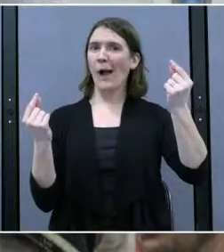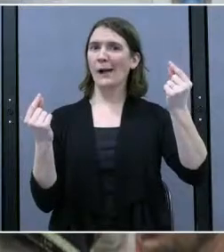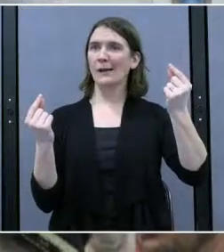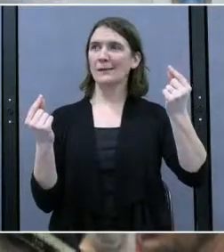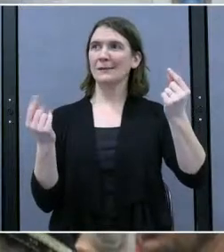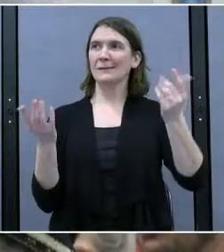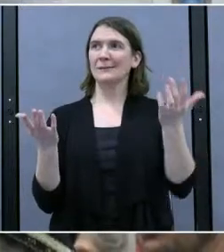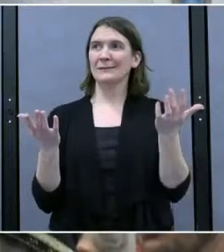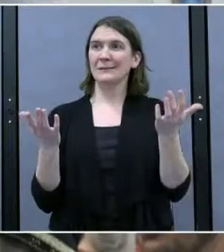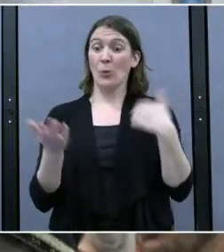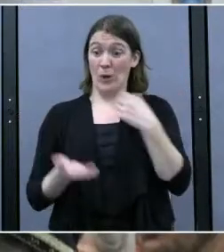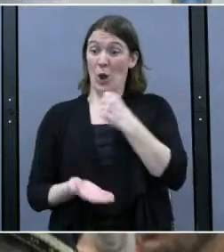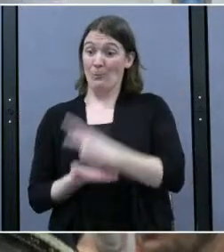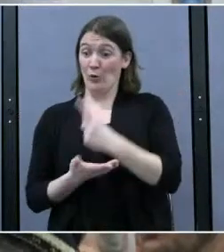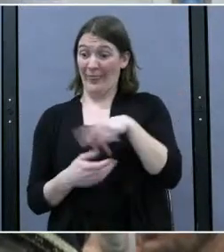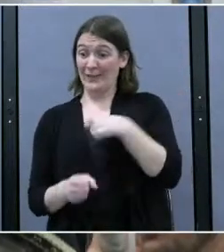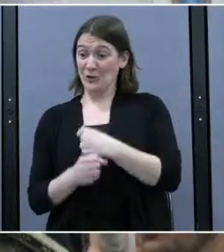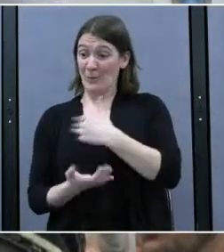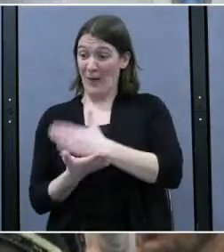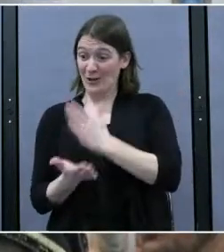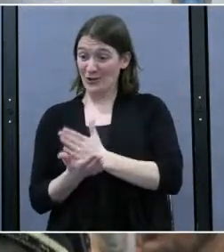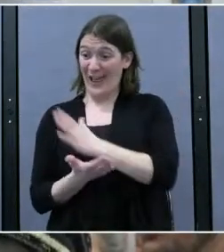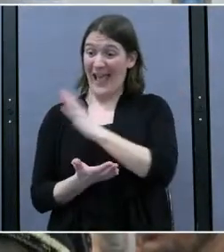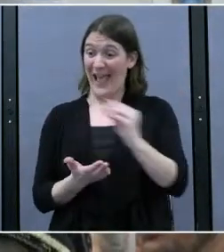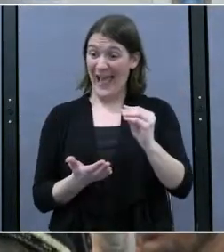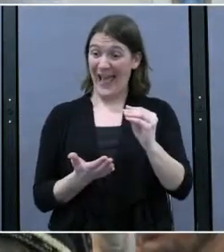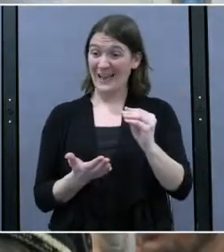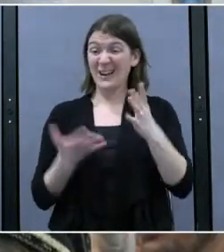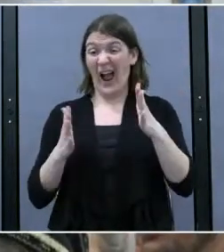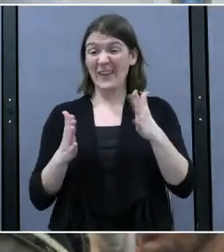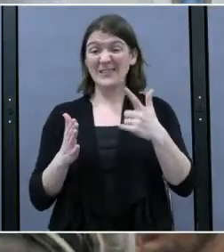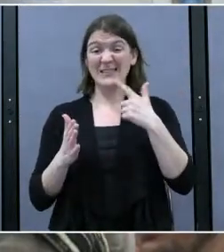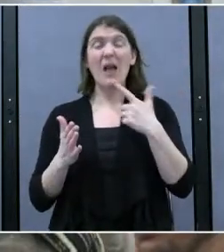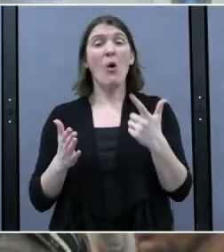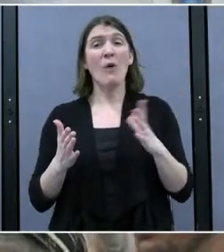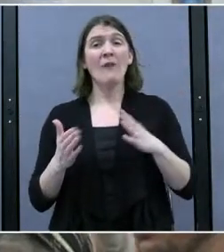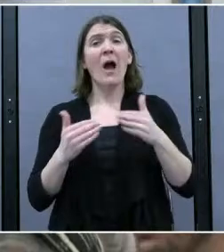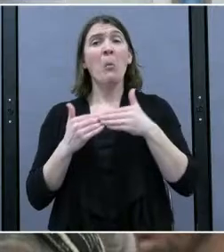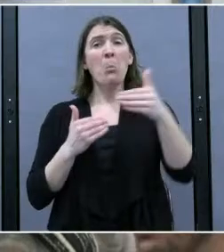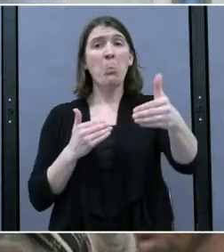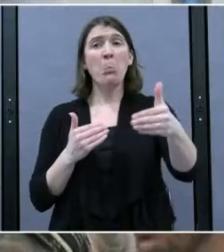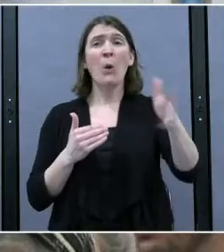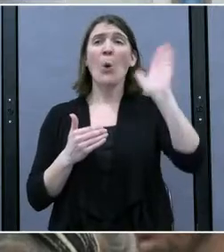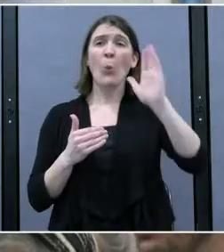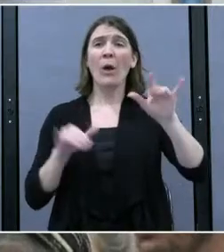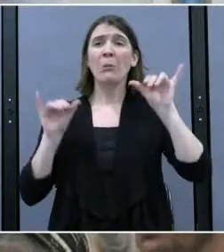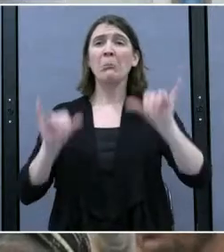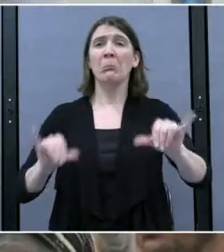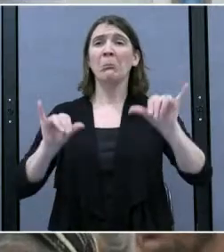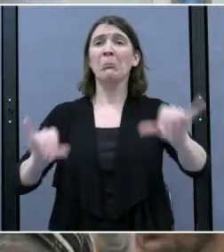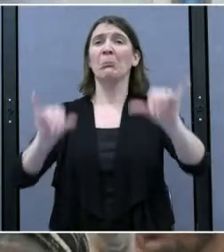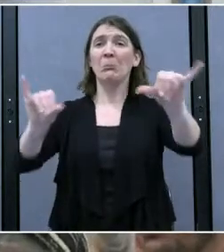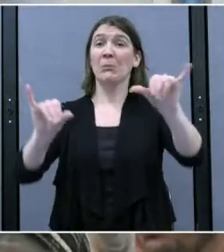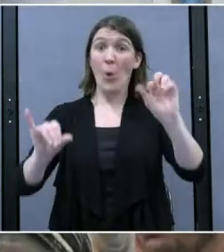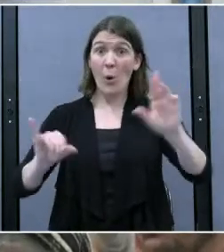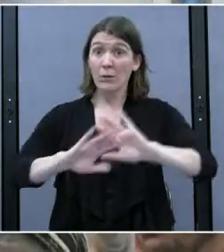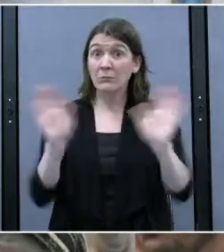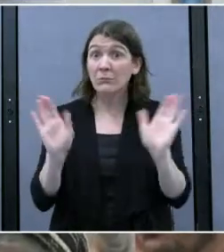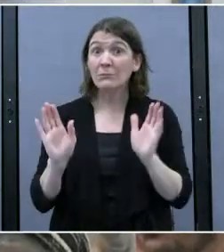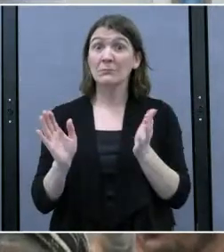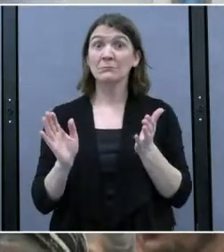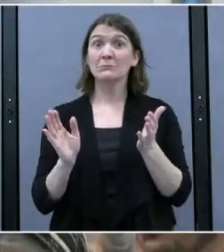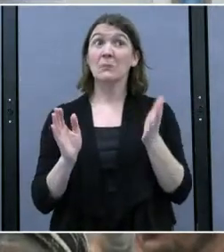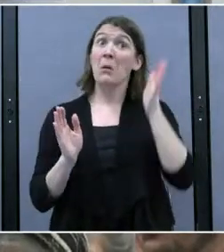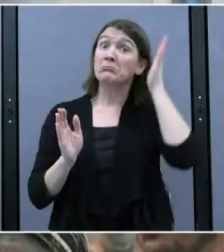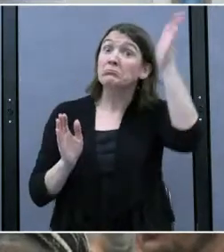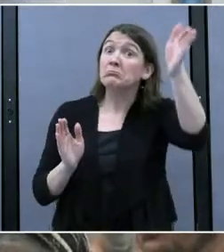we're both approving this year's budget, but we're also kind of setting a precedent for like this is where